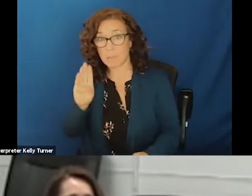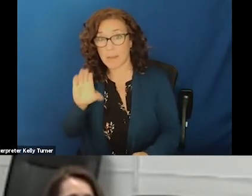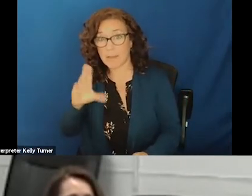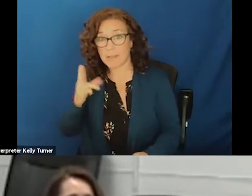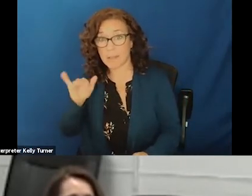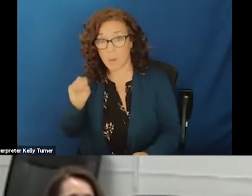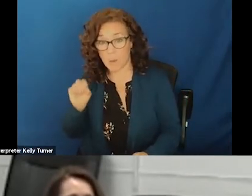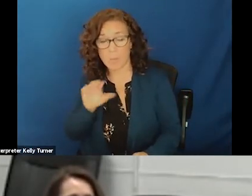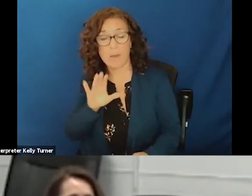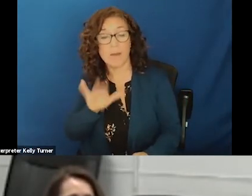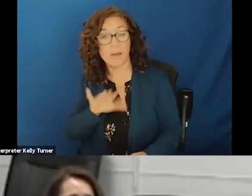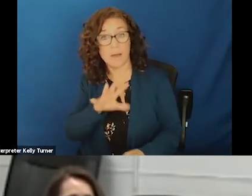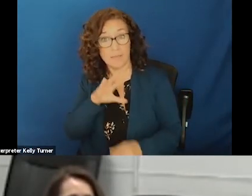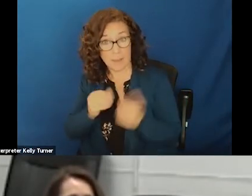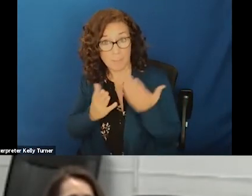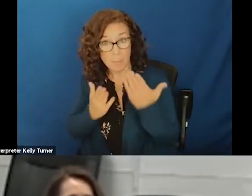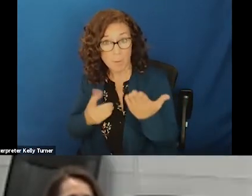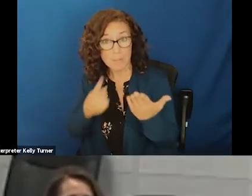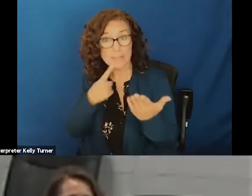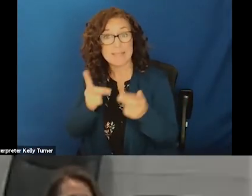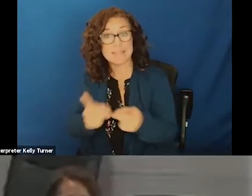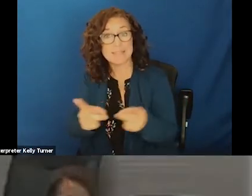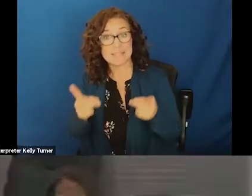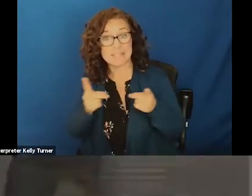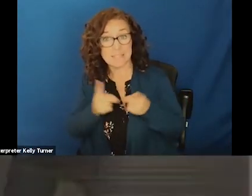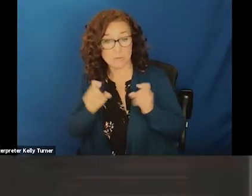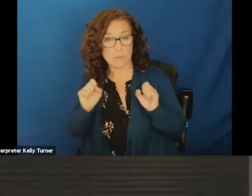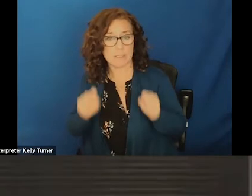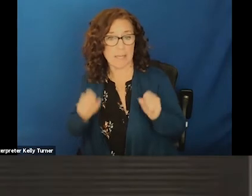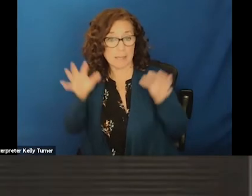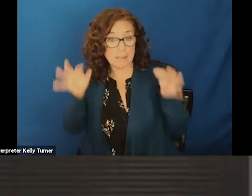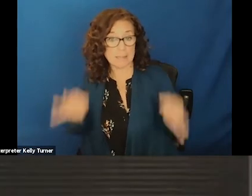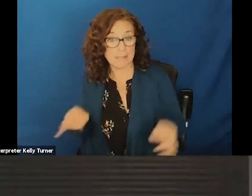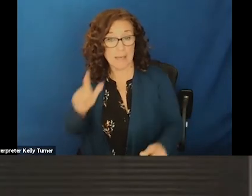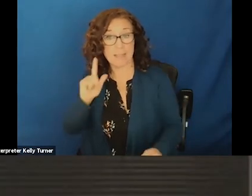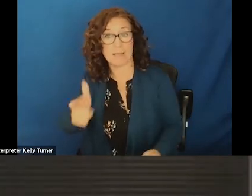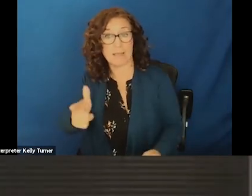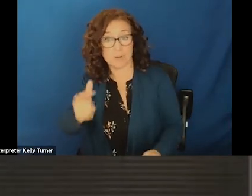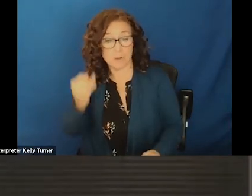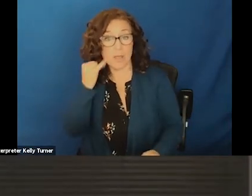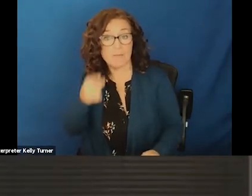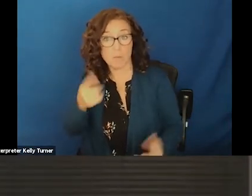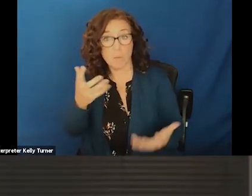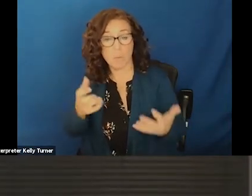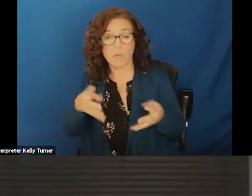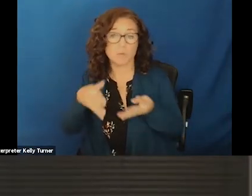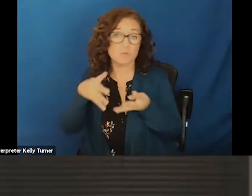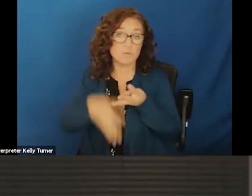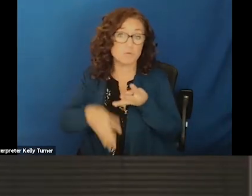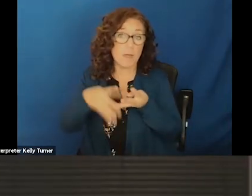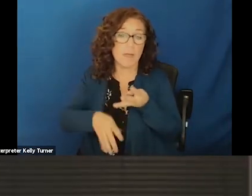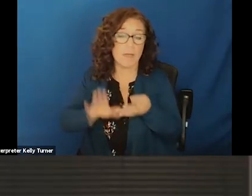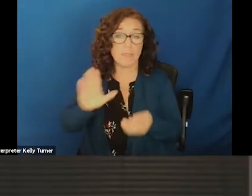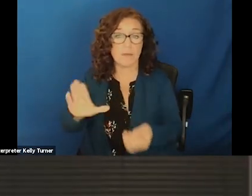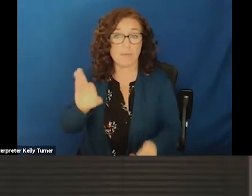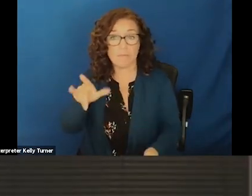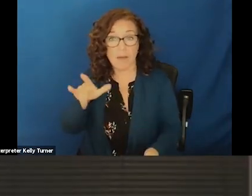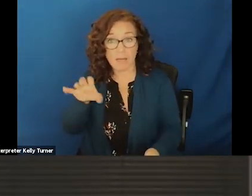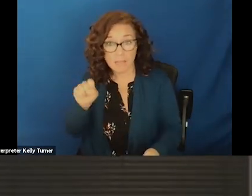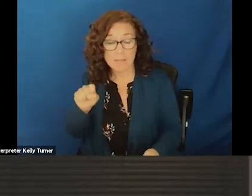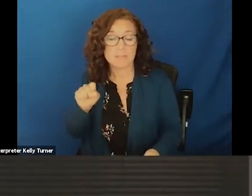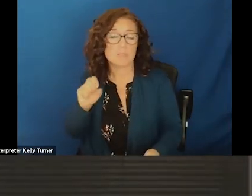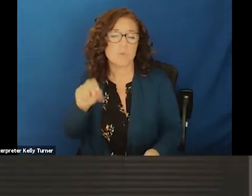says that the district has the option to decide later if you want the file shredded or returned to